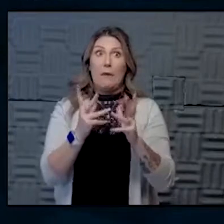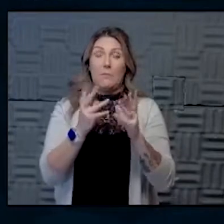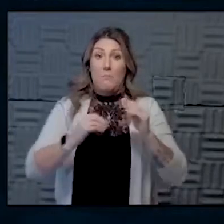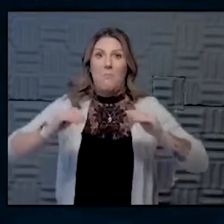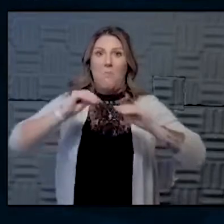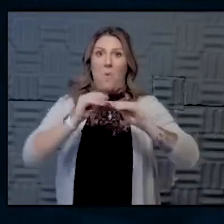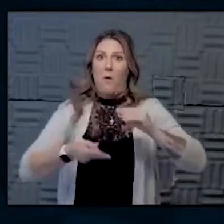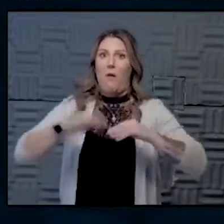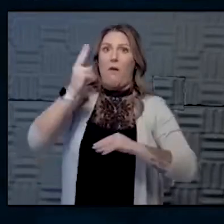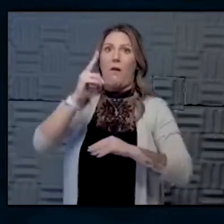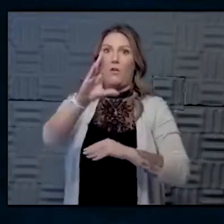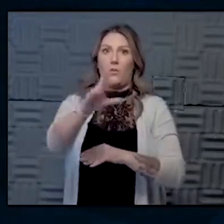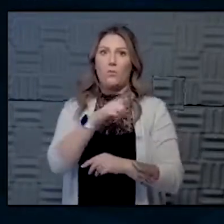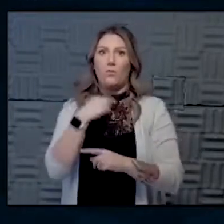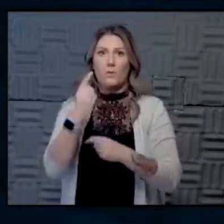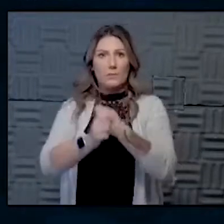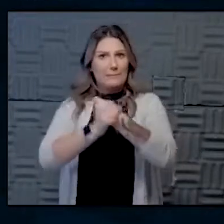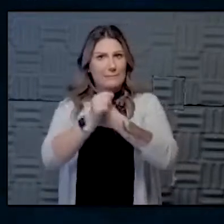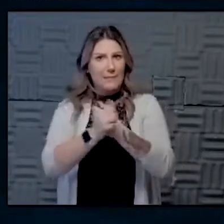risk.